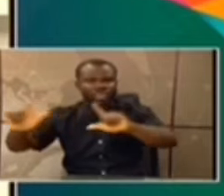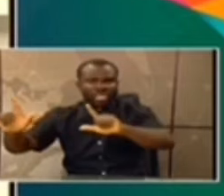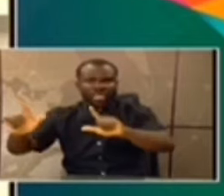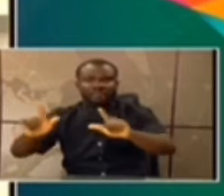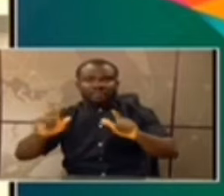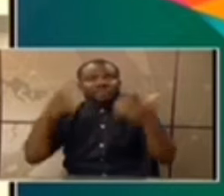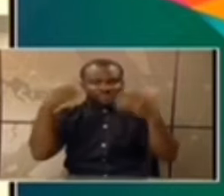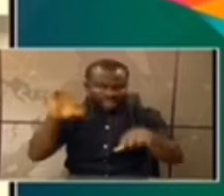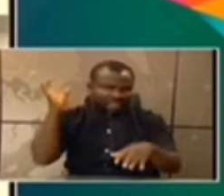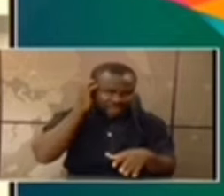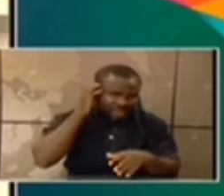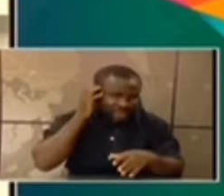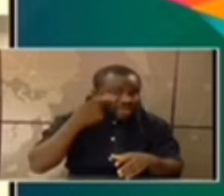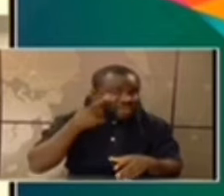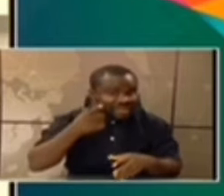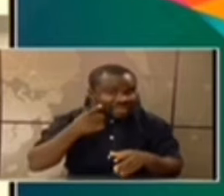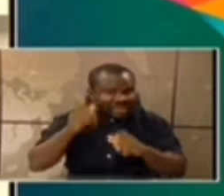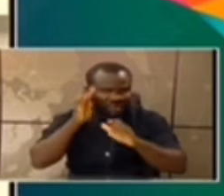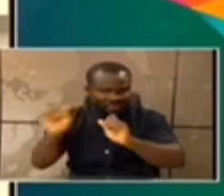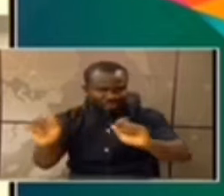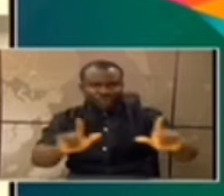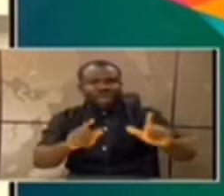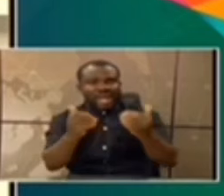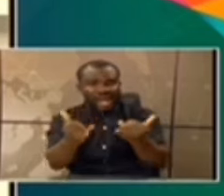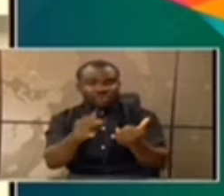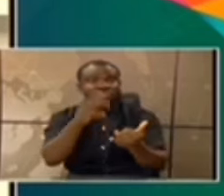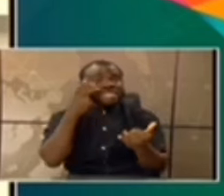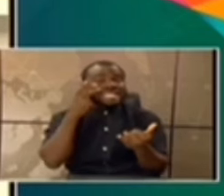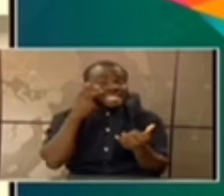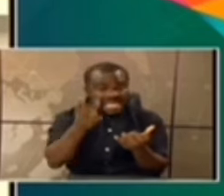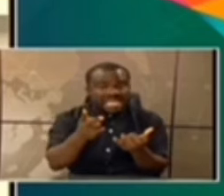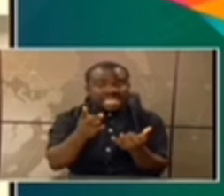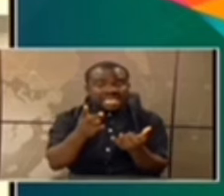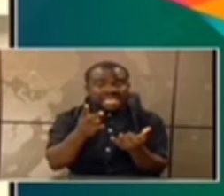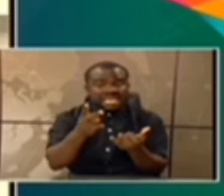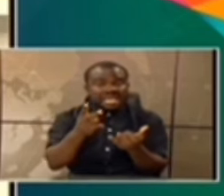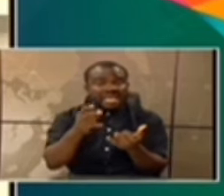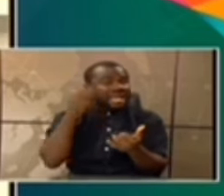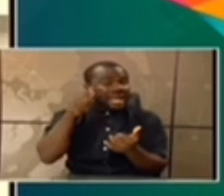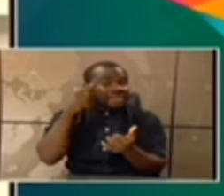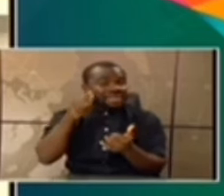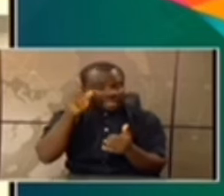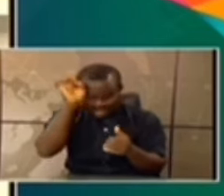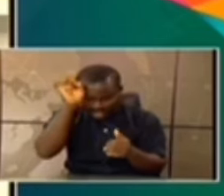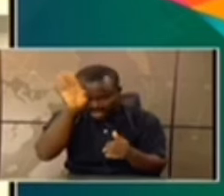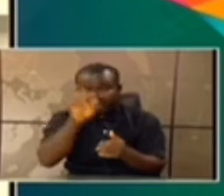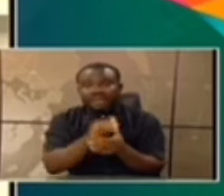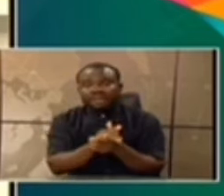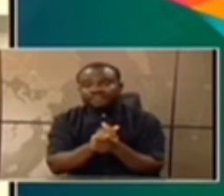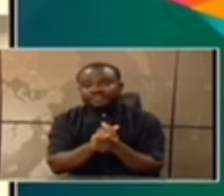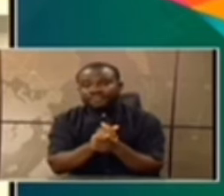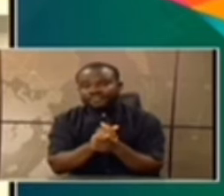po ewo eye sa empenifo enima omo nim ne omode babe ye wahene no abuzia oto aso e de